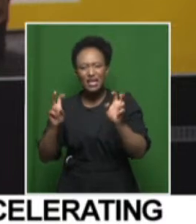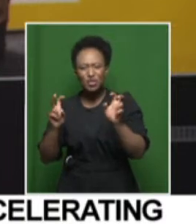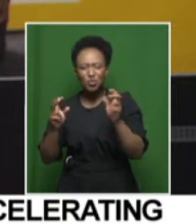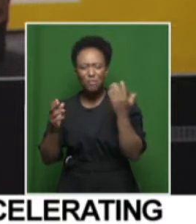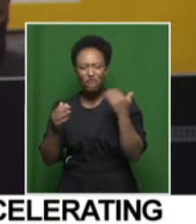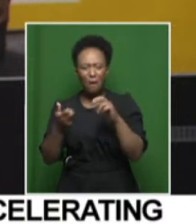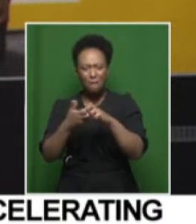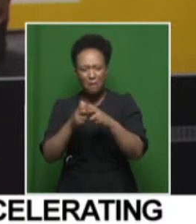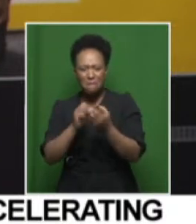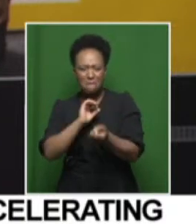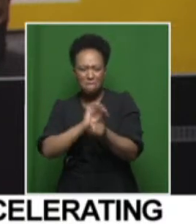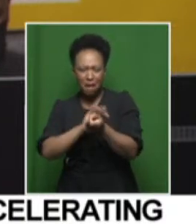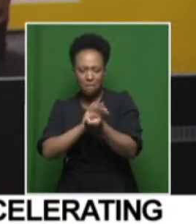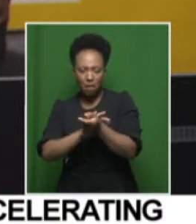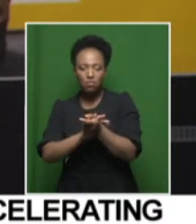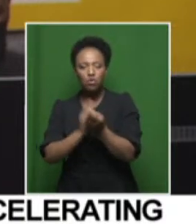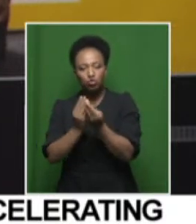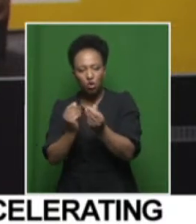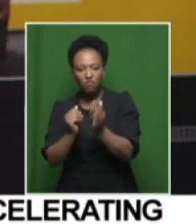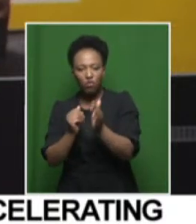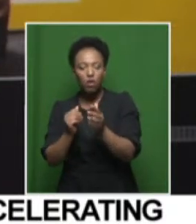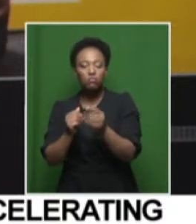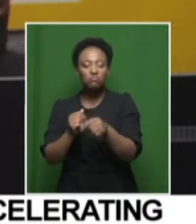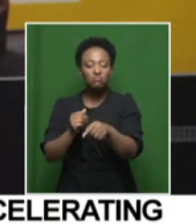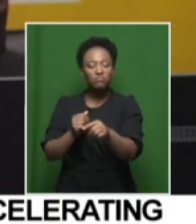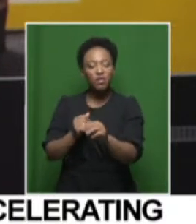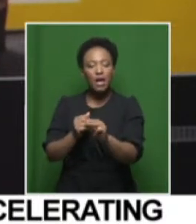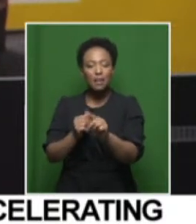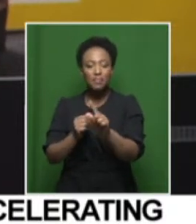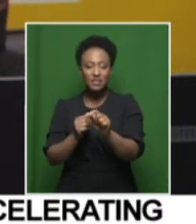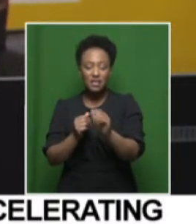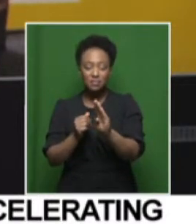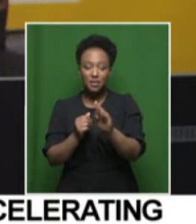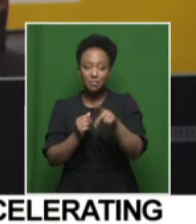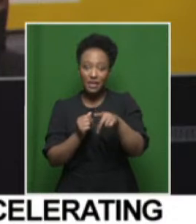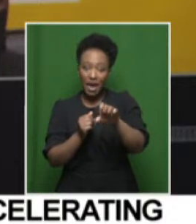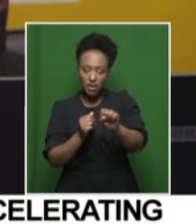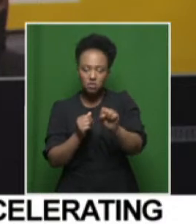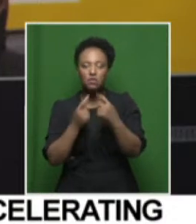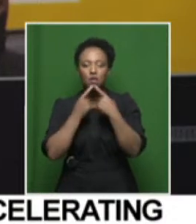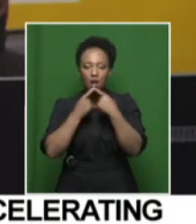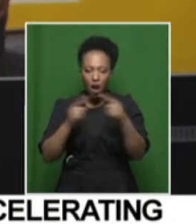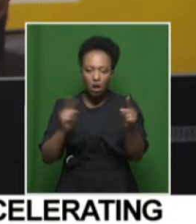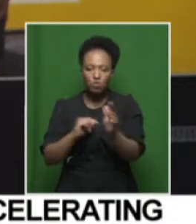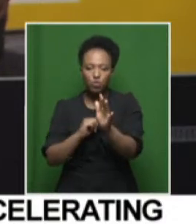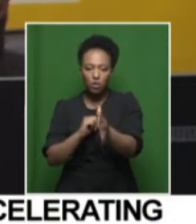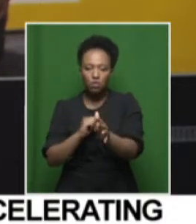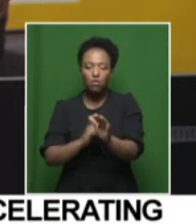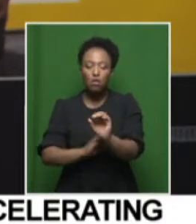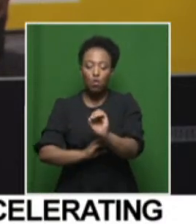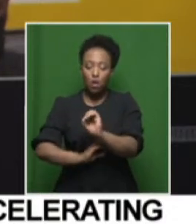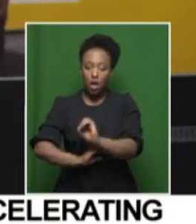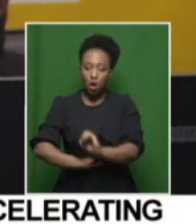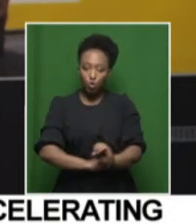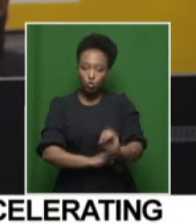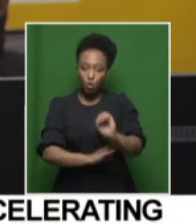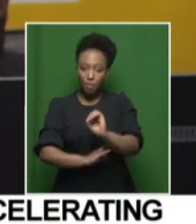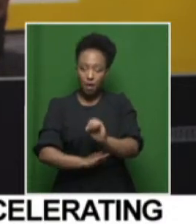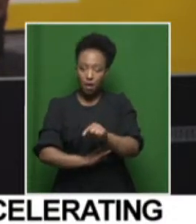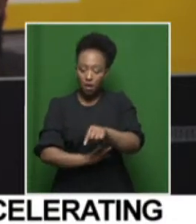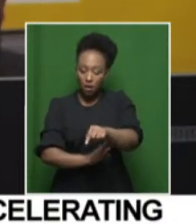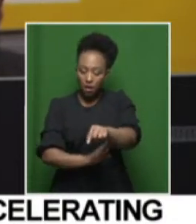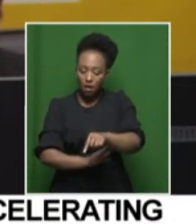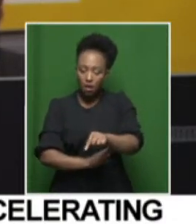further announcements on this in the medium-term budget policy statement. In October, I'll